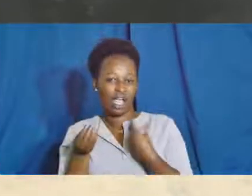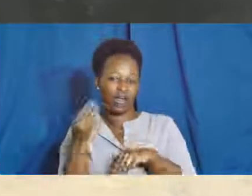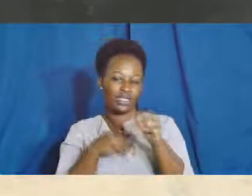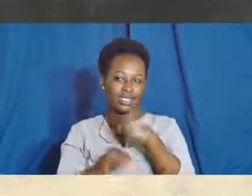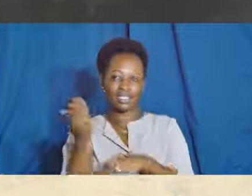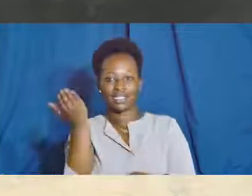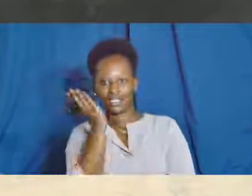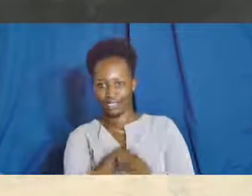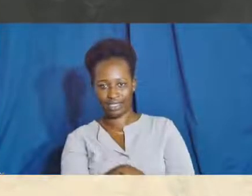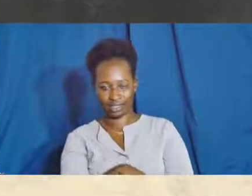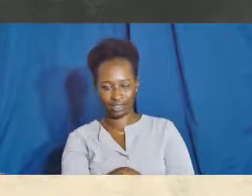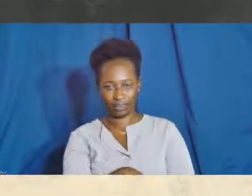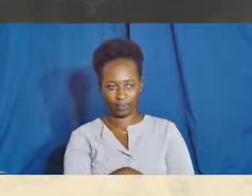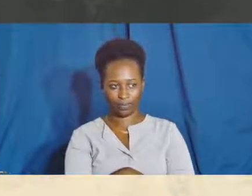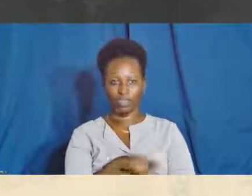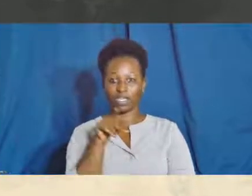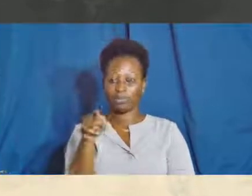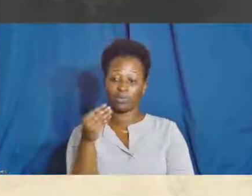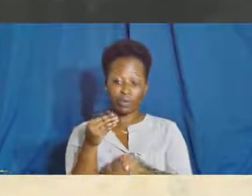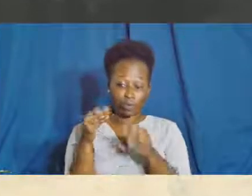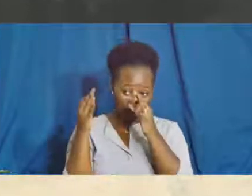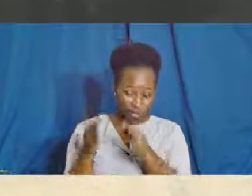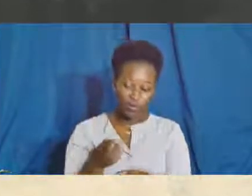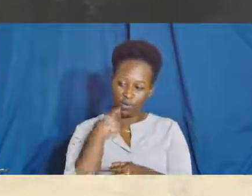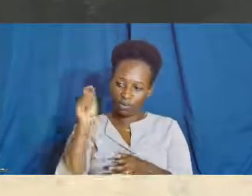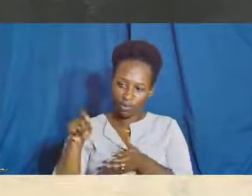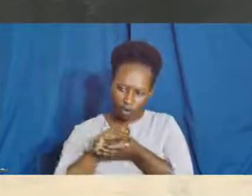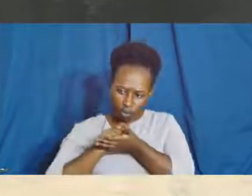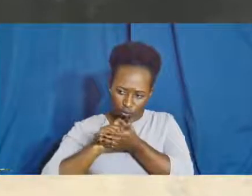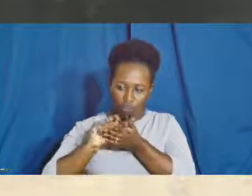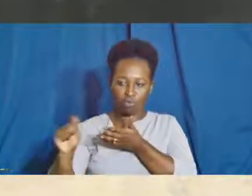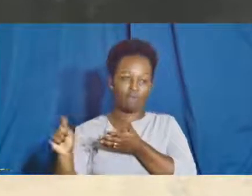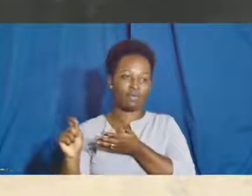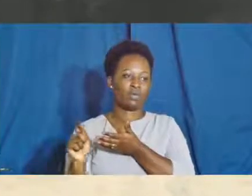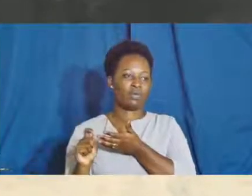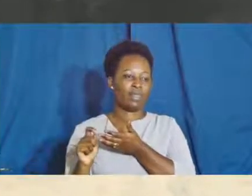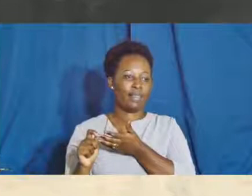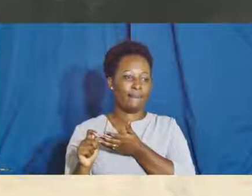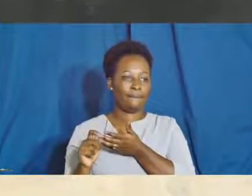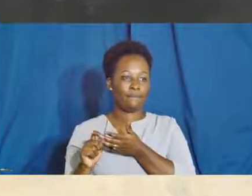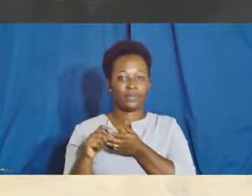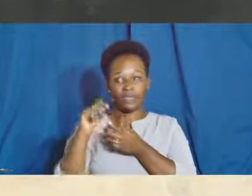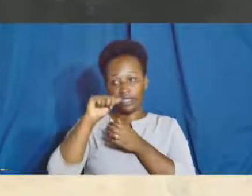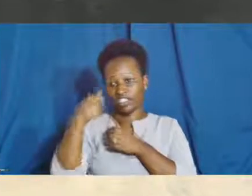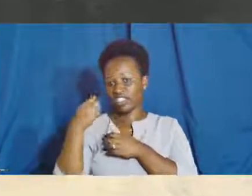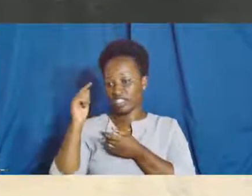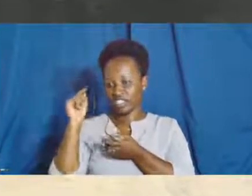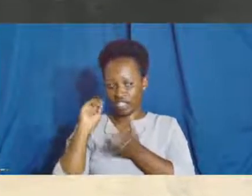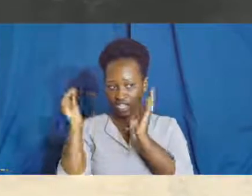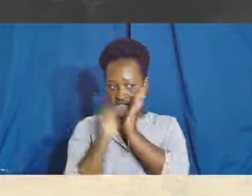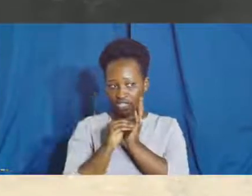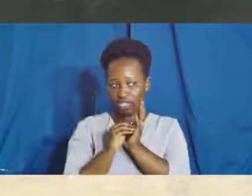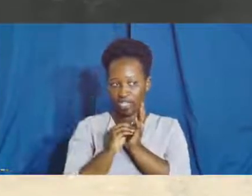be subtracted from the sales made by the business. So here you must say less. Less